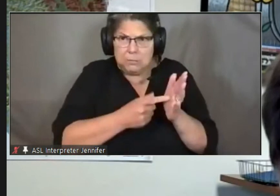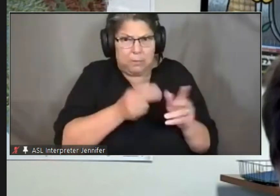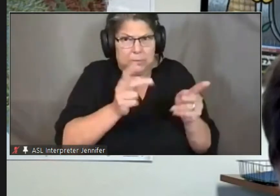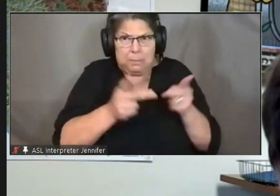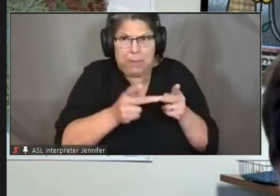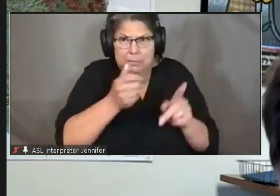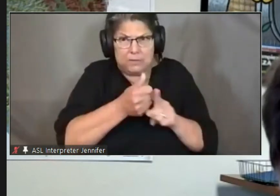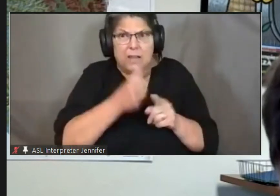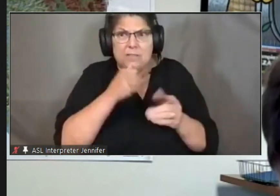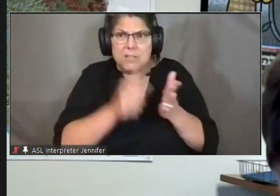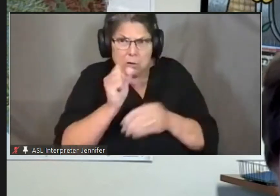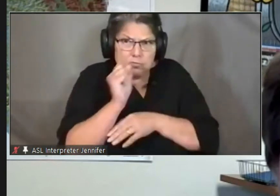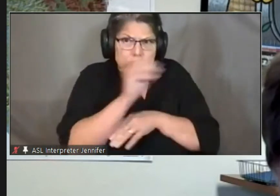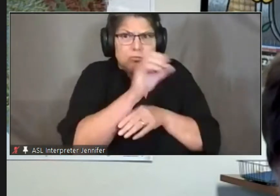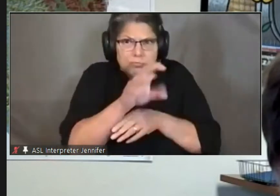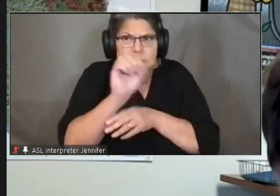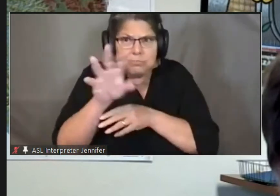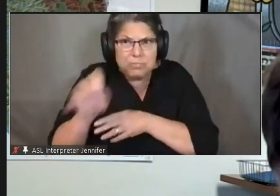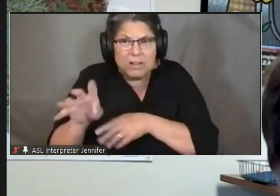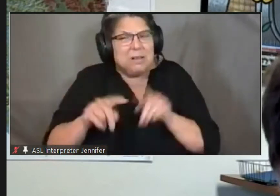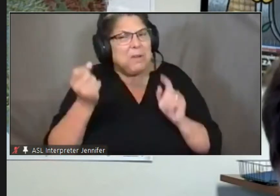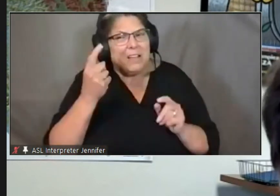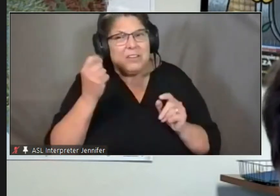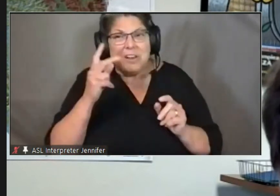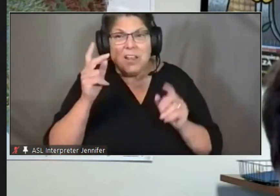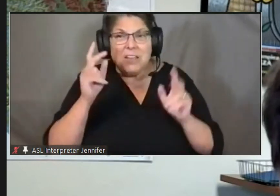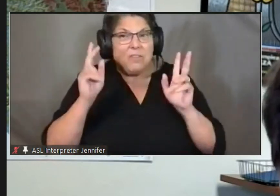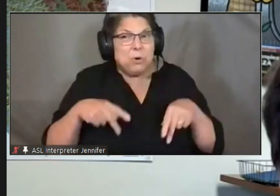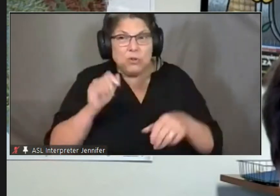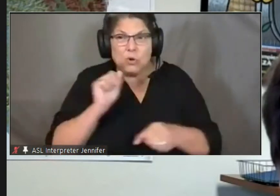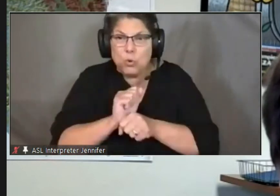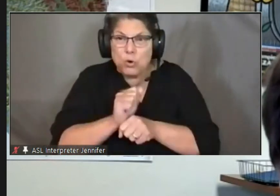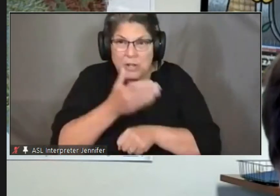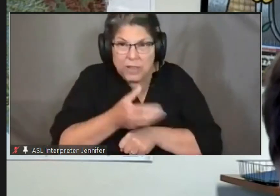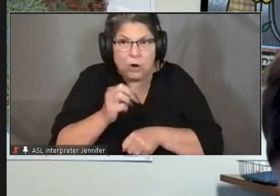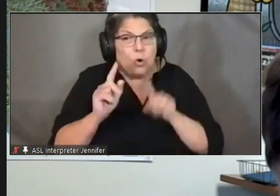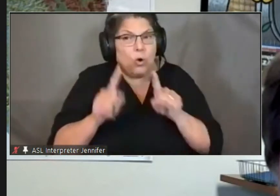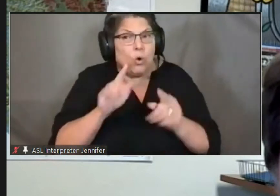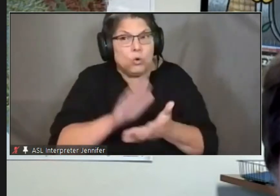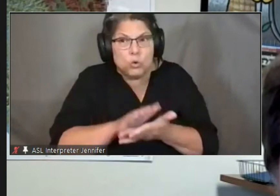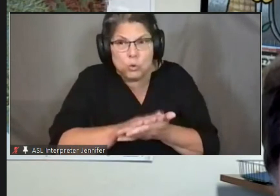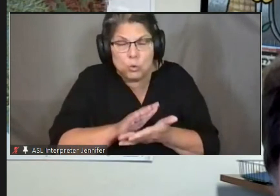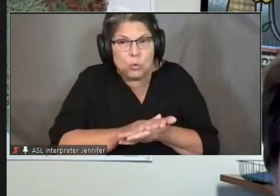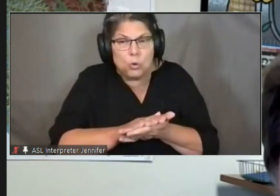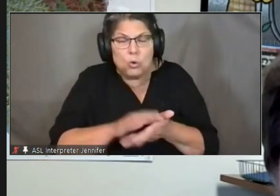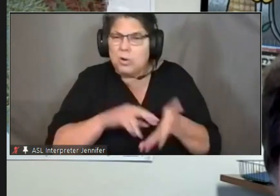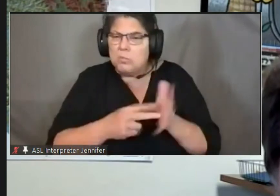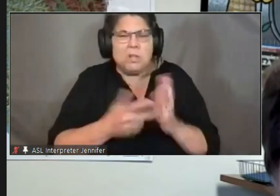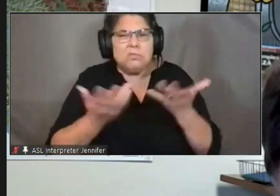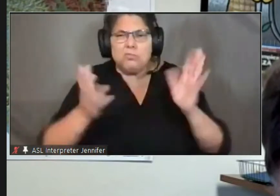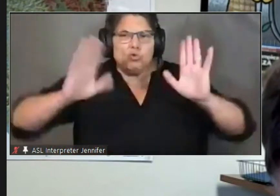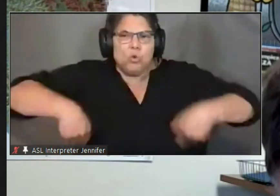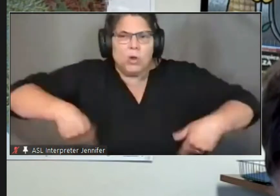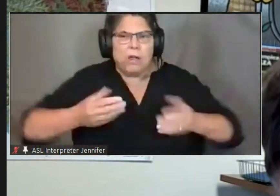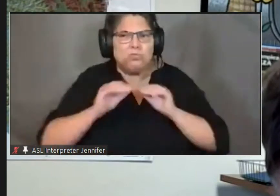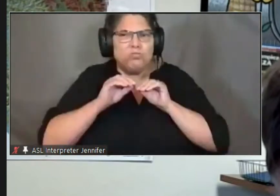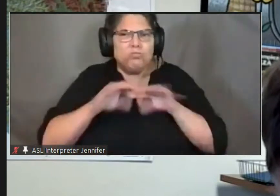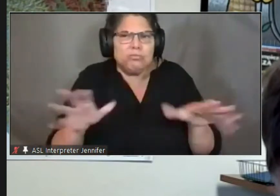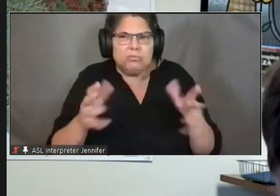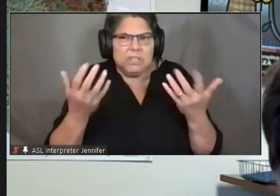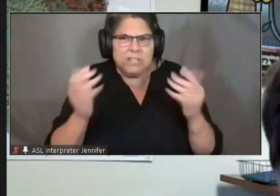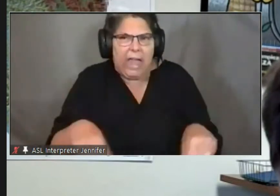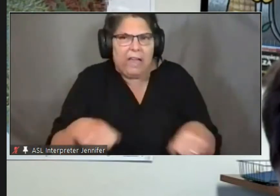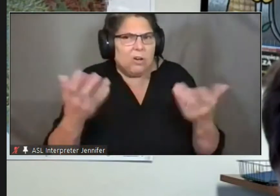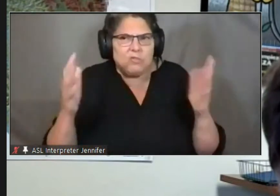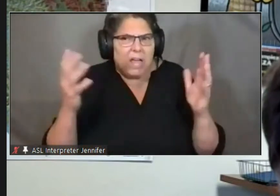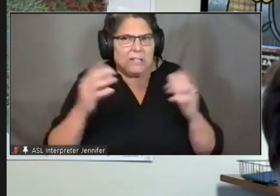But really, when a person is working there or attends a place sick, the cat is out of the bag for the rest of the community.